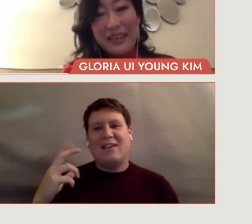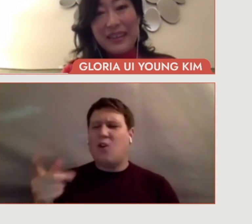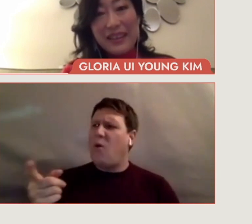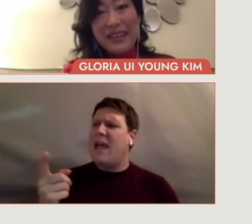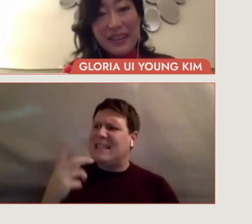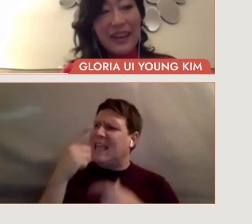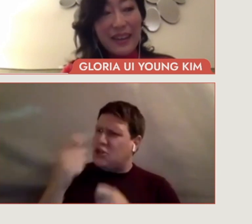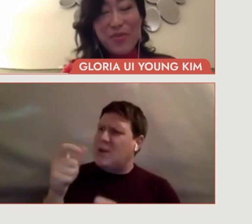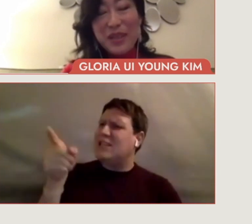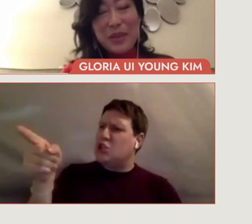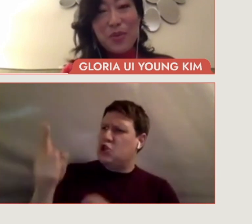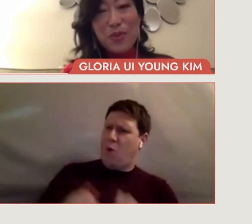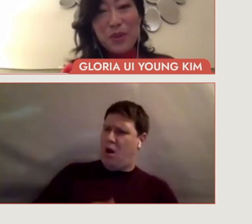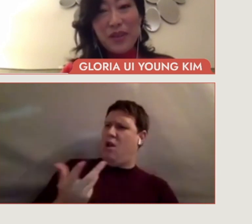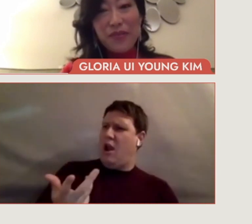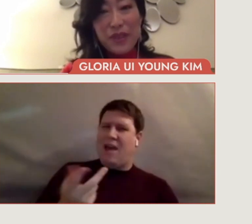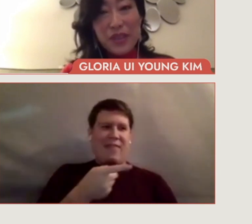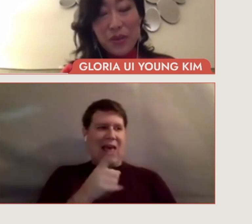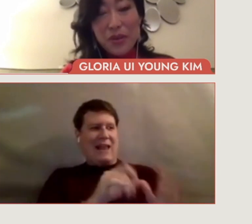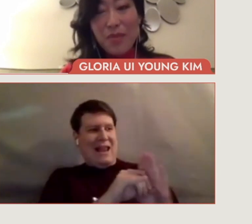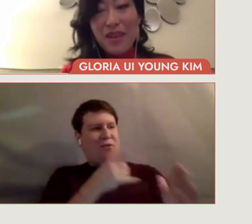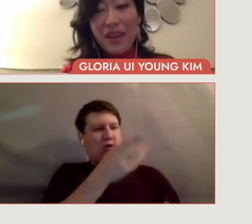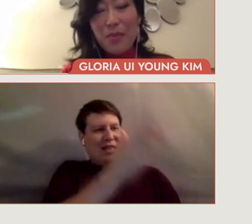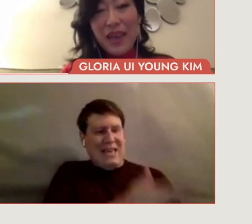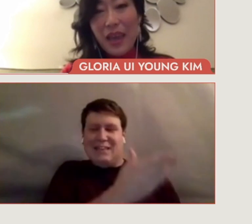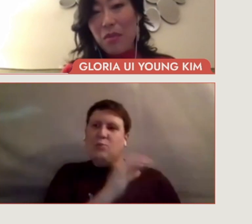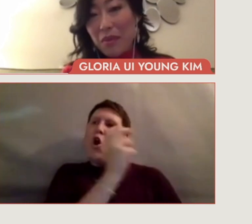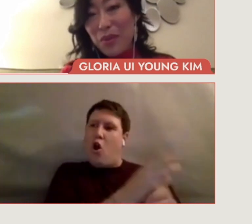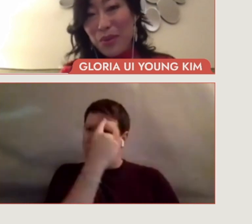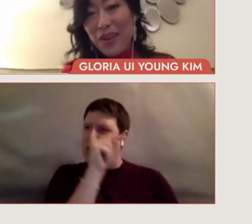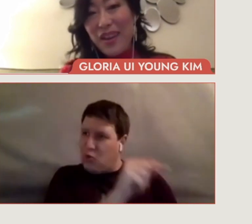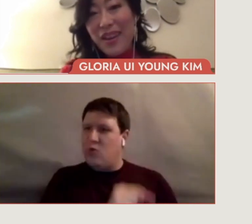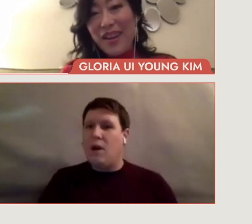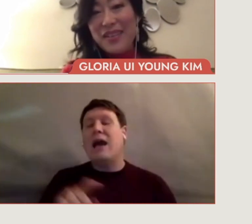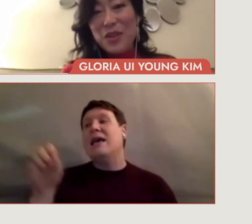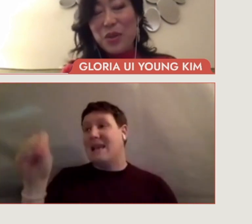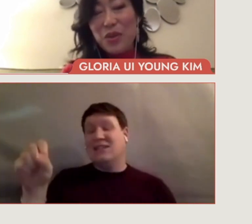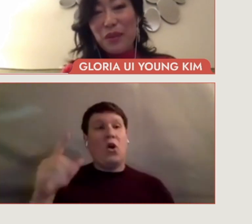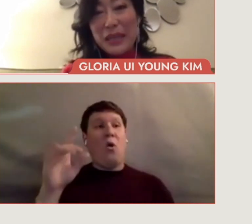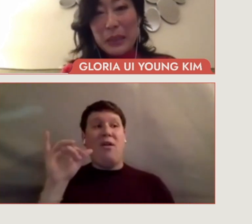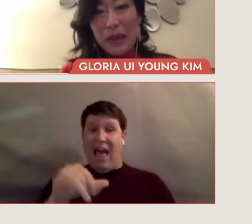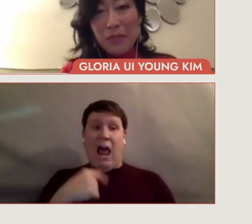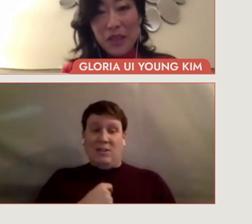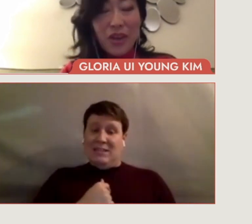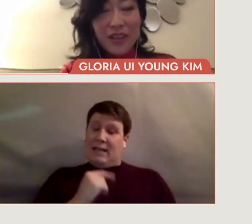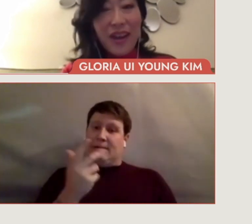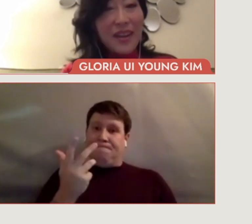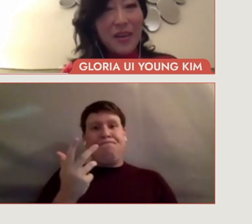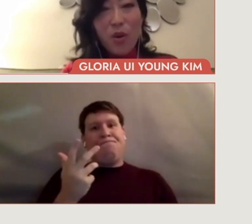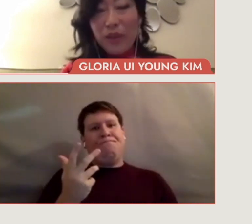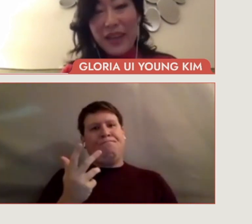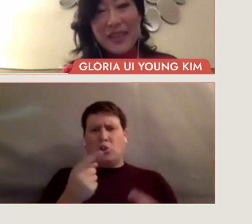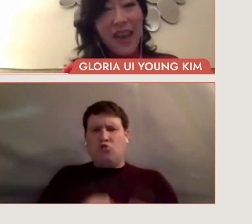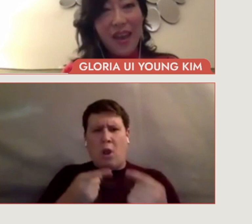yeah, Deborah. Yeah, it was so tough for such a long time. And then I became a mother and started to raise my child. And I